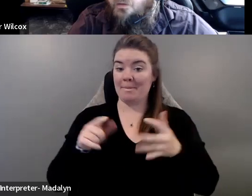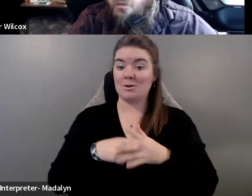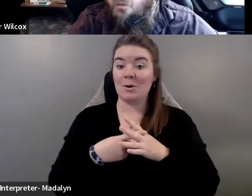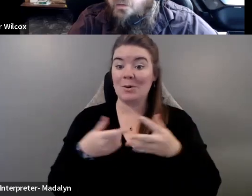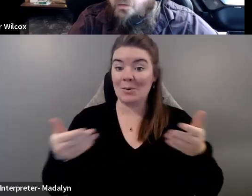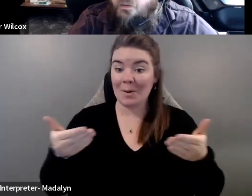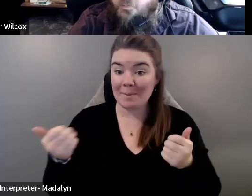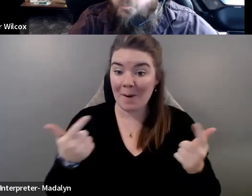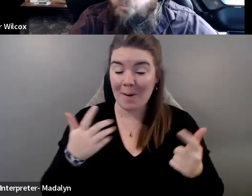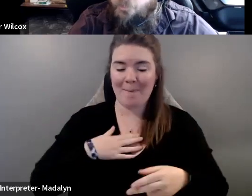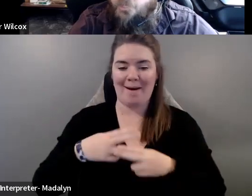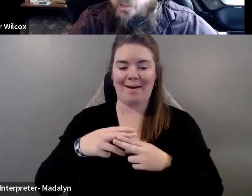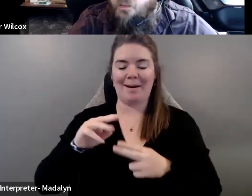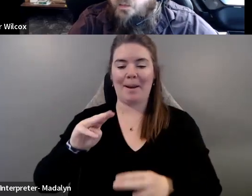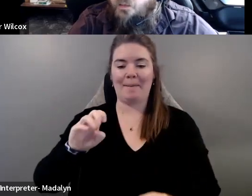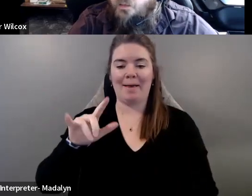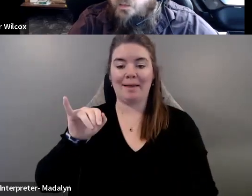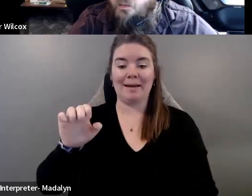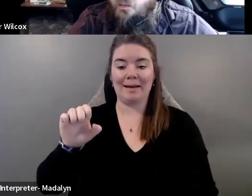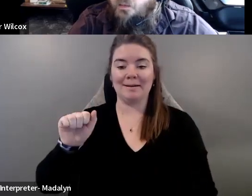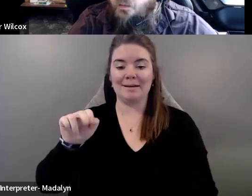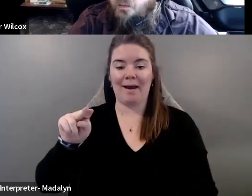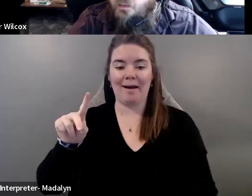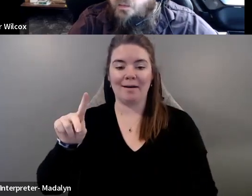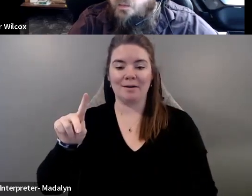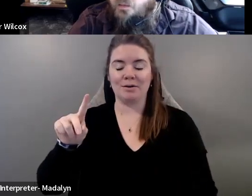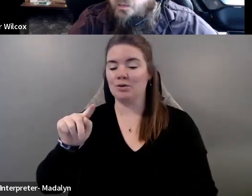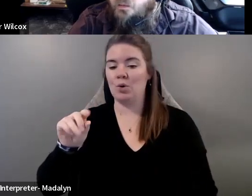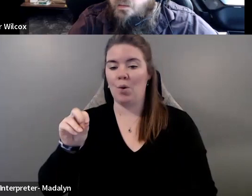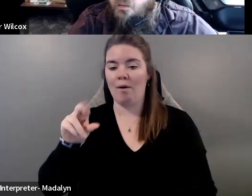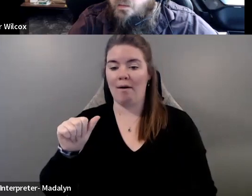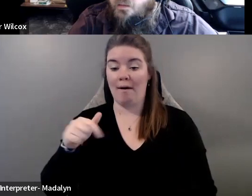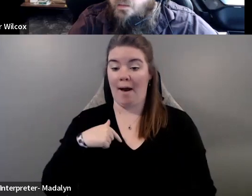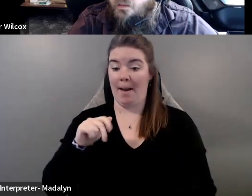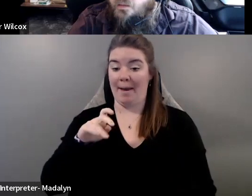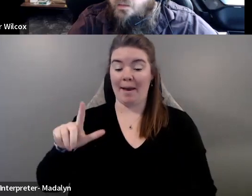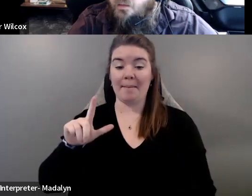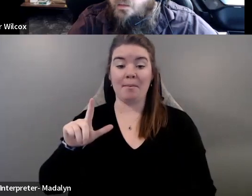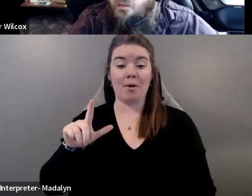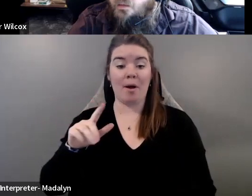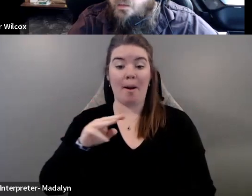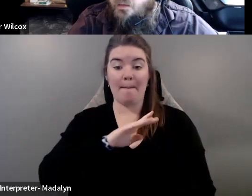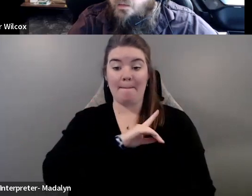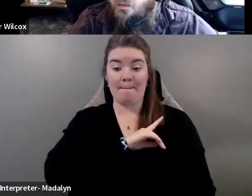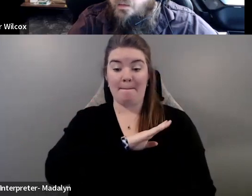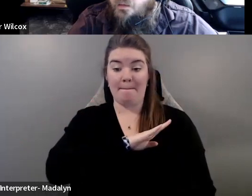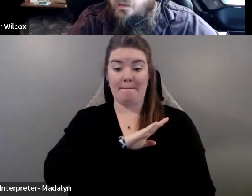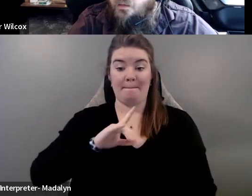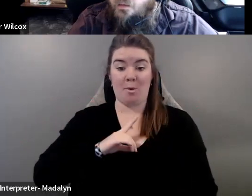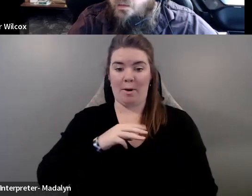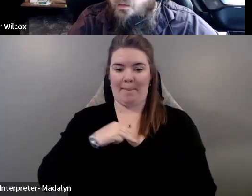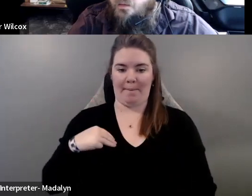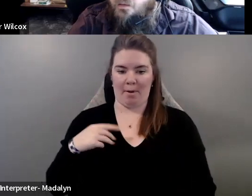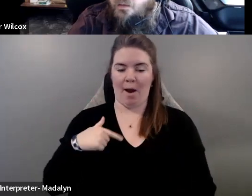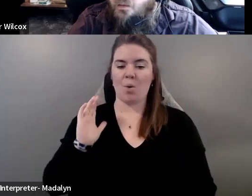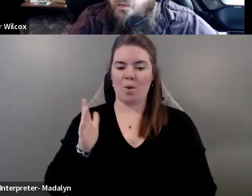everyone. My name is Melly Santora. I am an April board member and I will be moderating our time together today. So thank